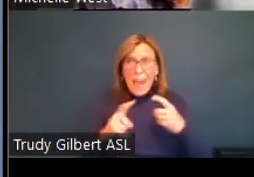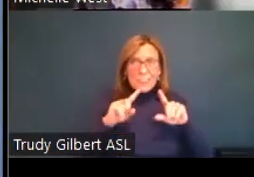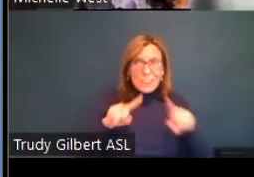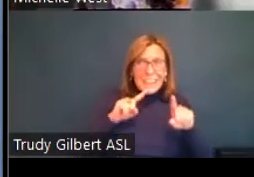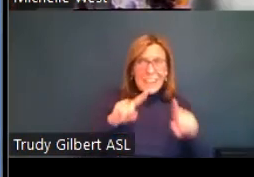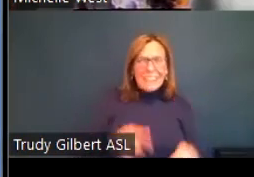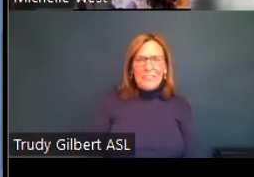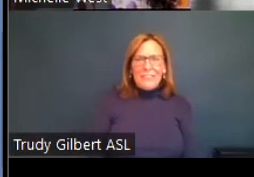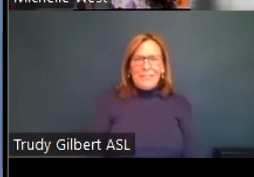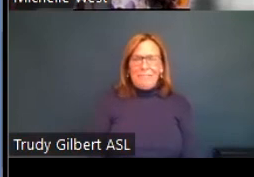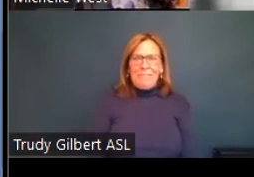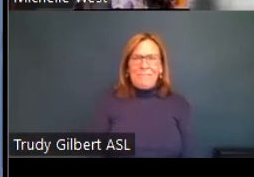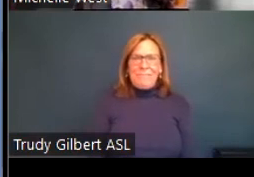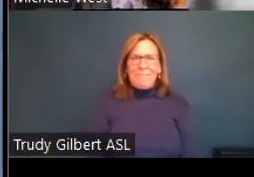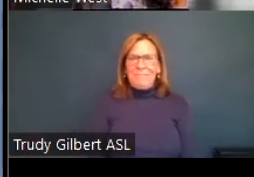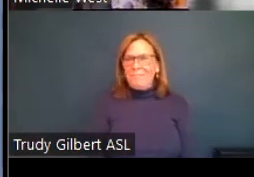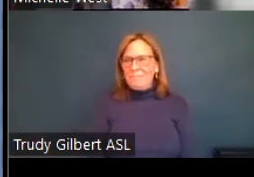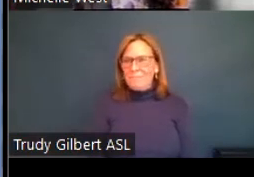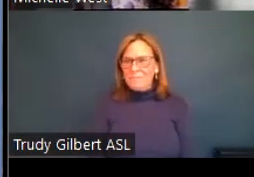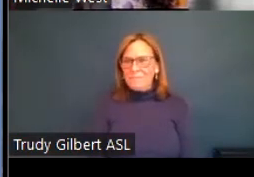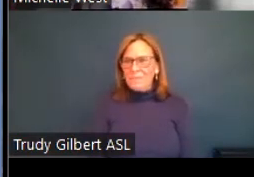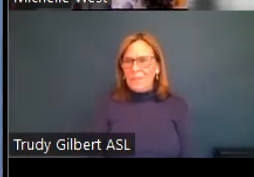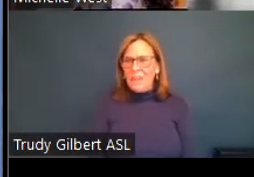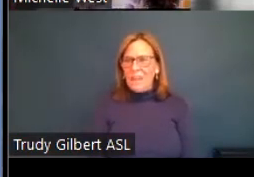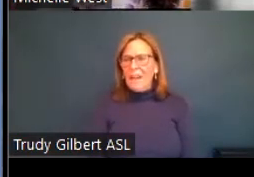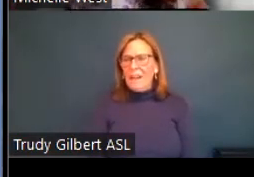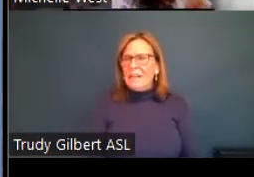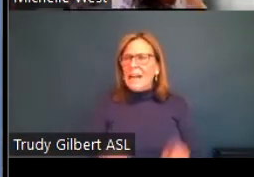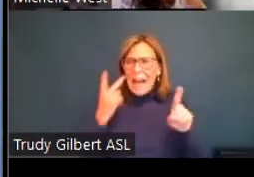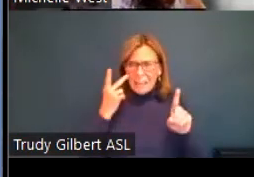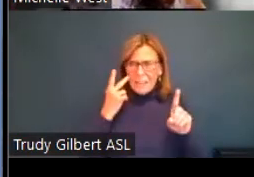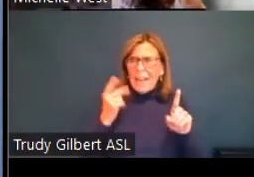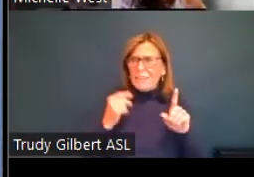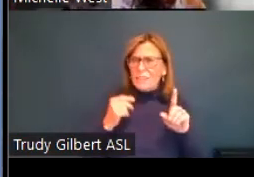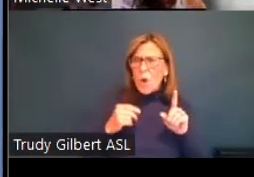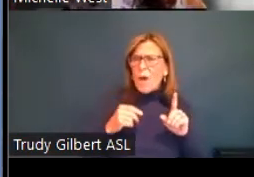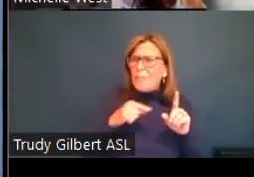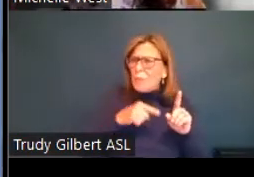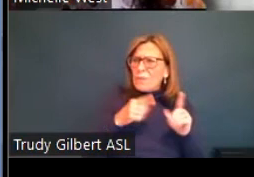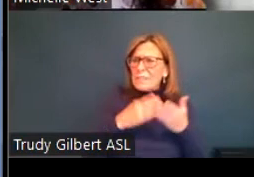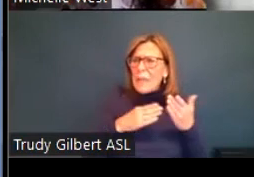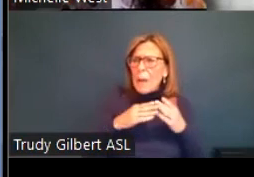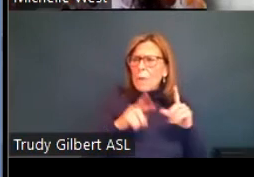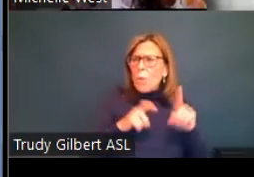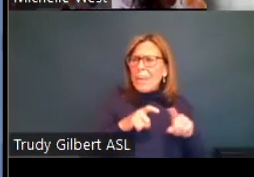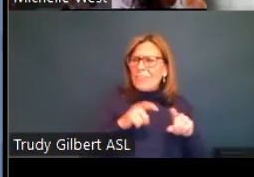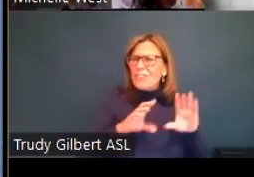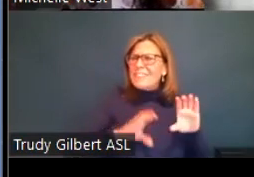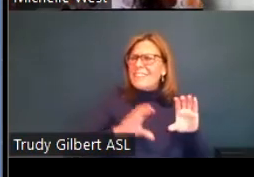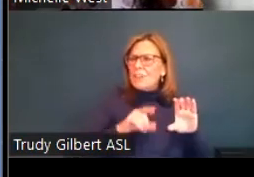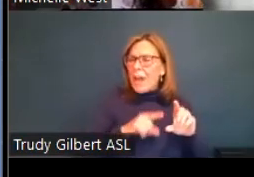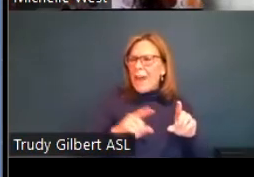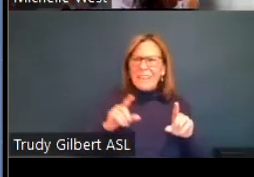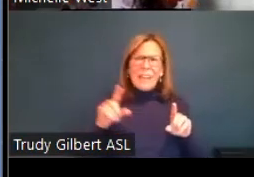time. Michelle, I did see that there were questions in the chat. So Colleen is asking, there's